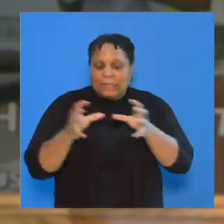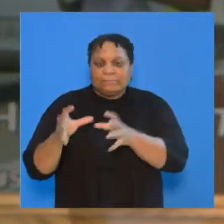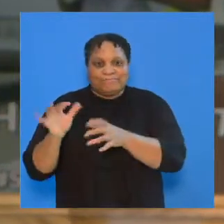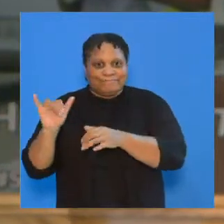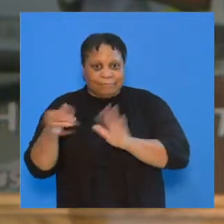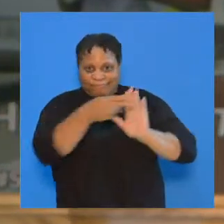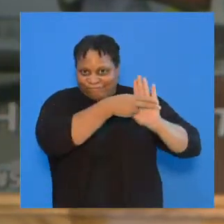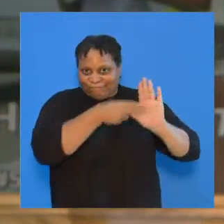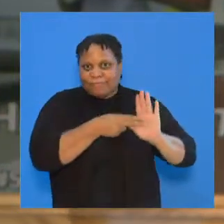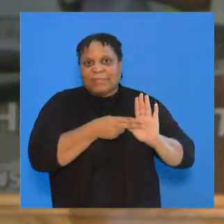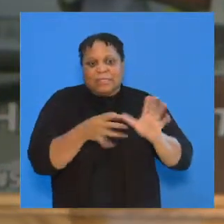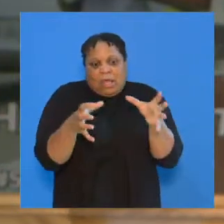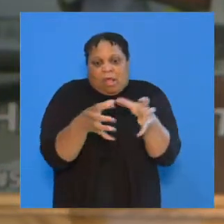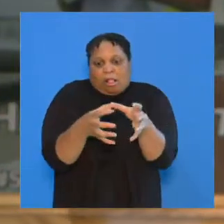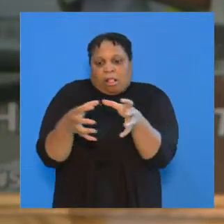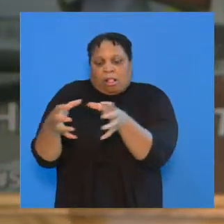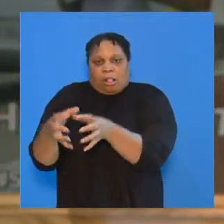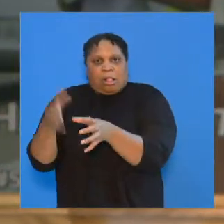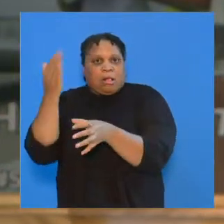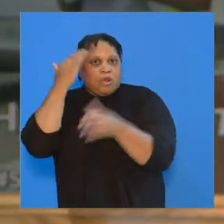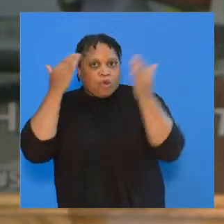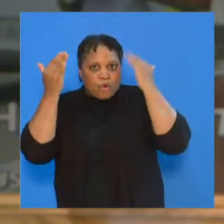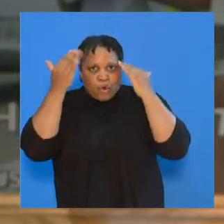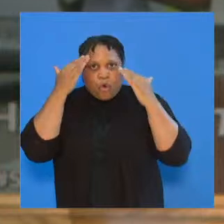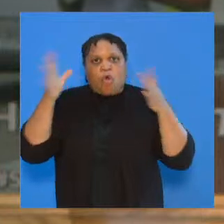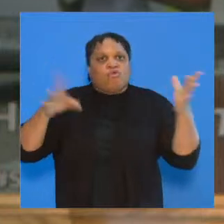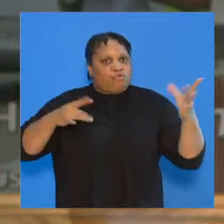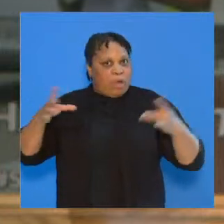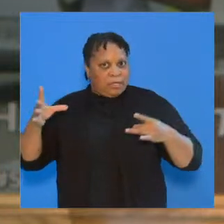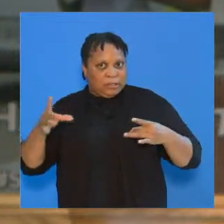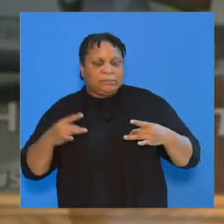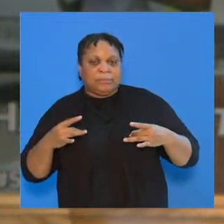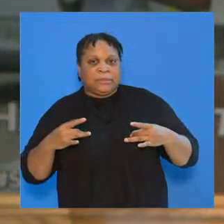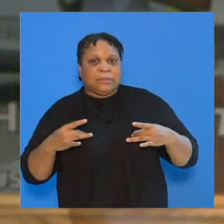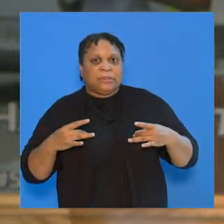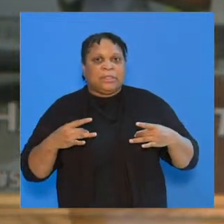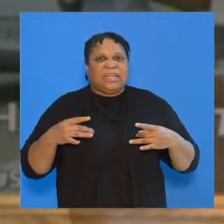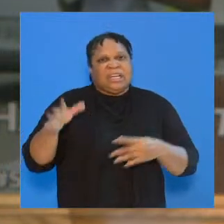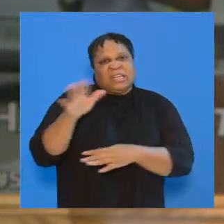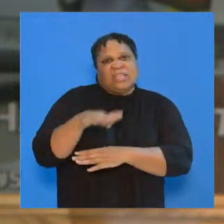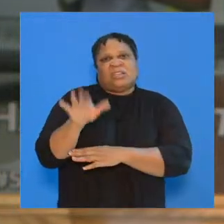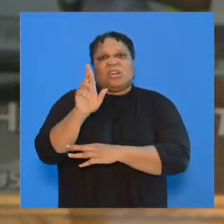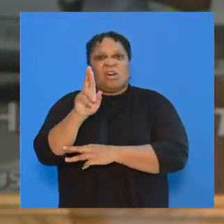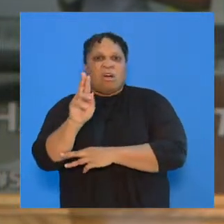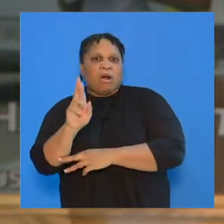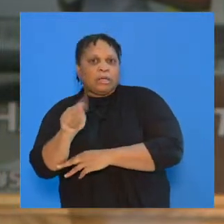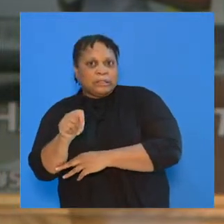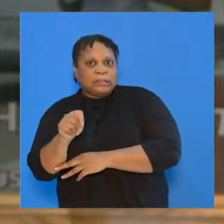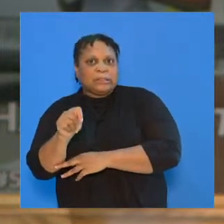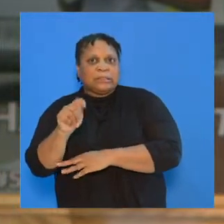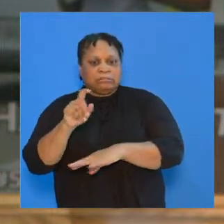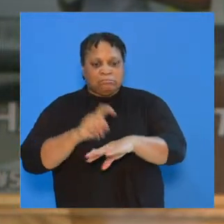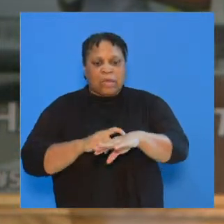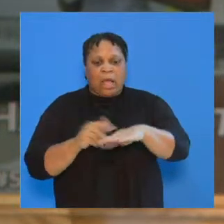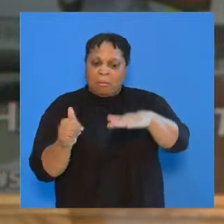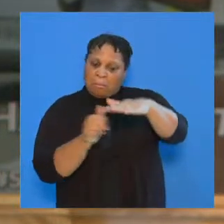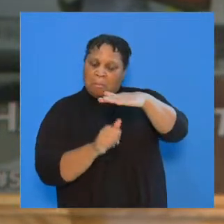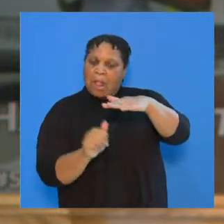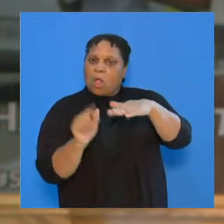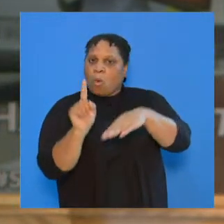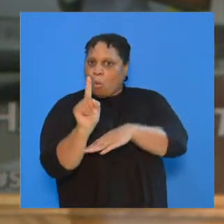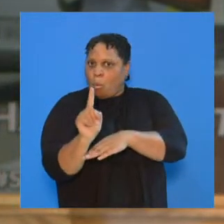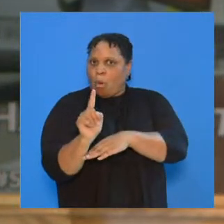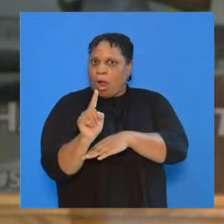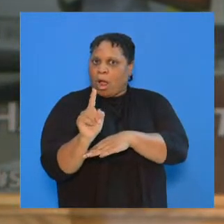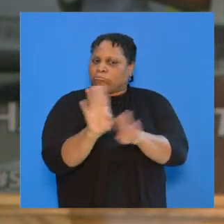transmission cluster of cases. The 7-day average of our real-time reproduction number is below 1.